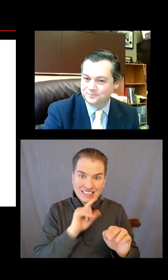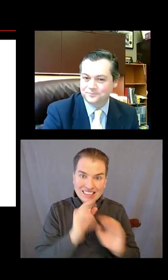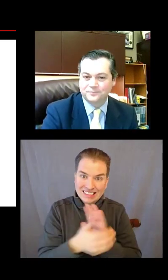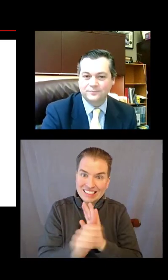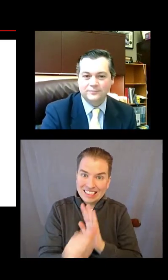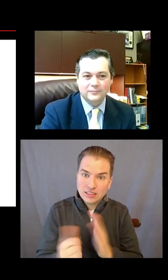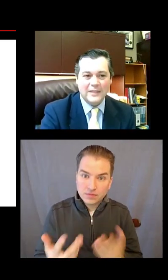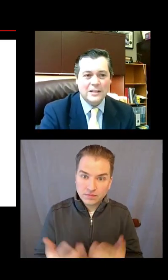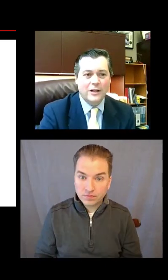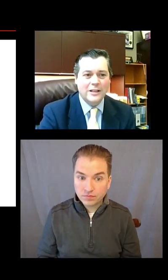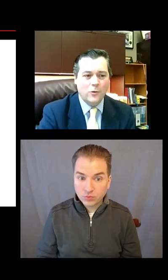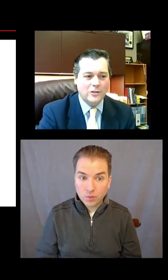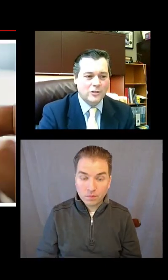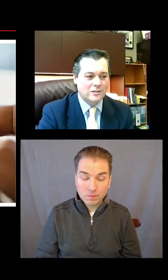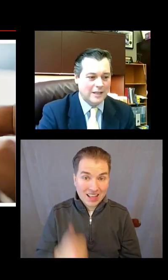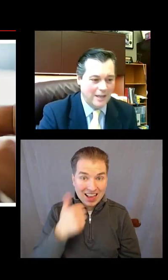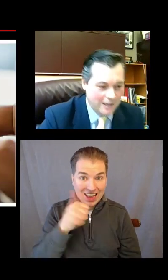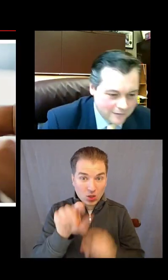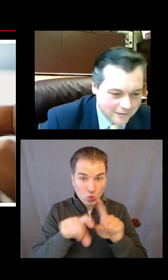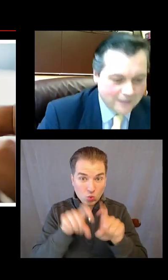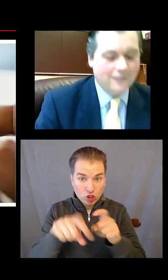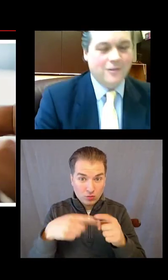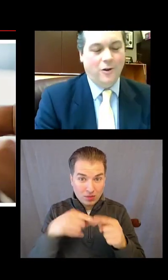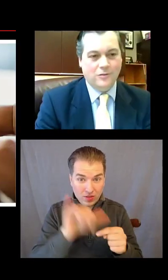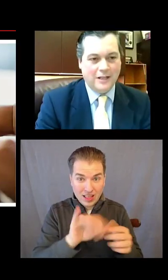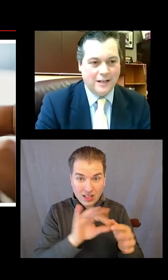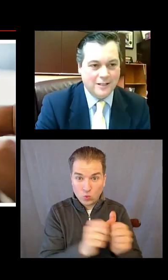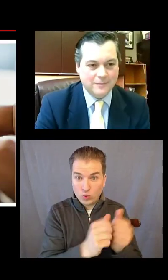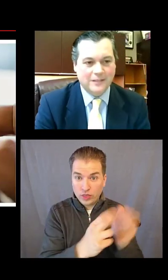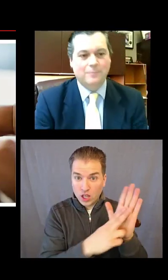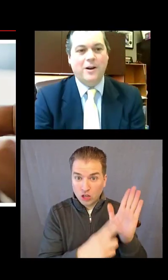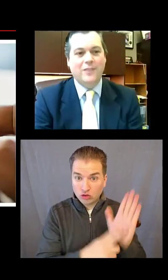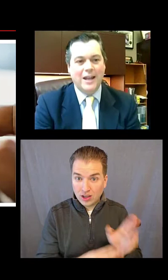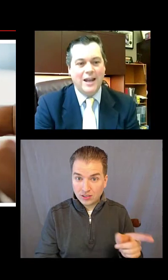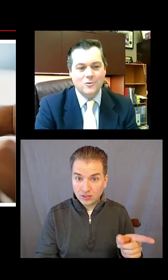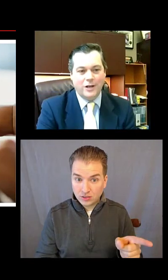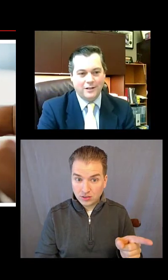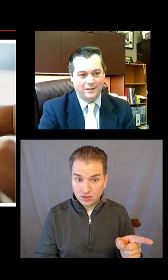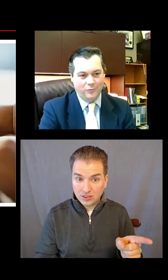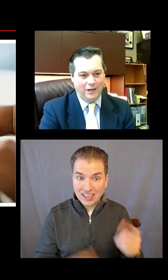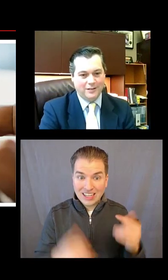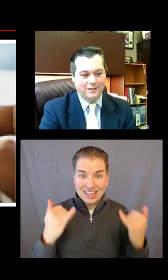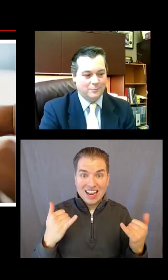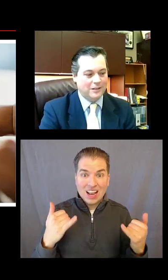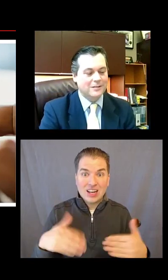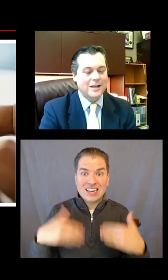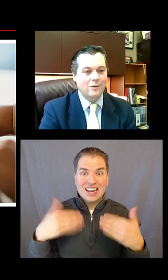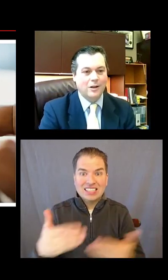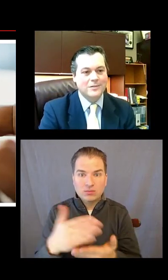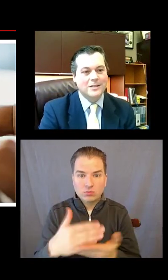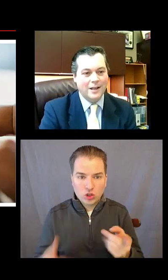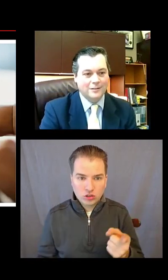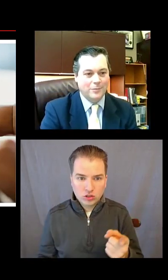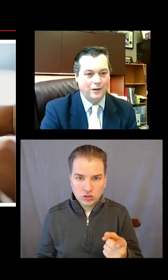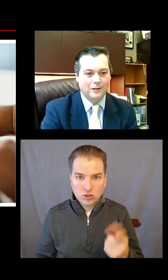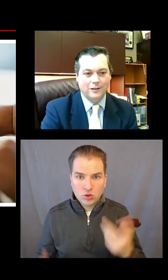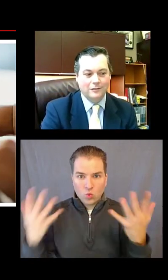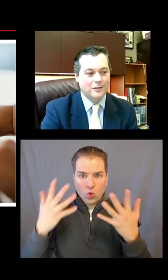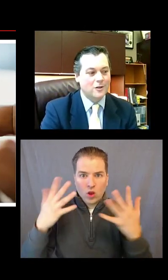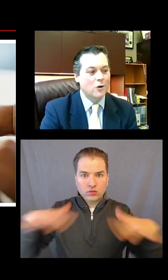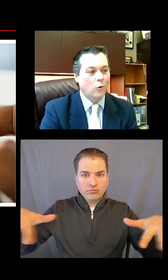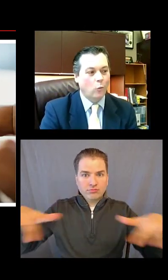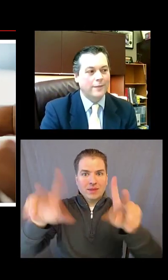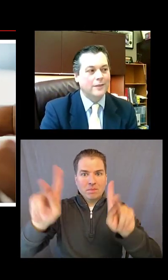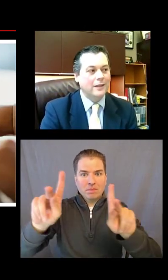do. Are any questions on those concepts as part of a contracting process? Because now comes the next part